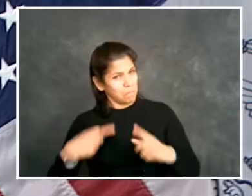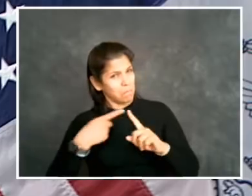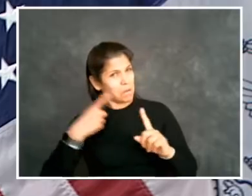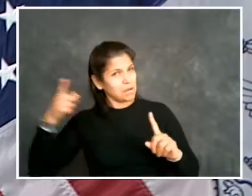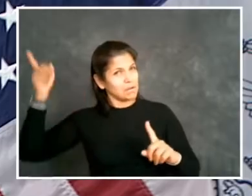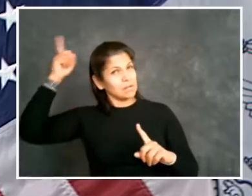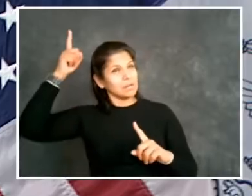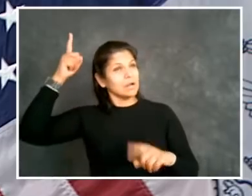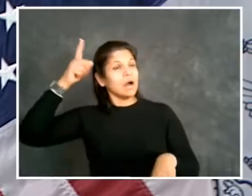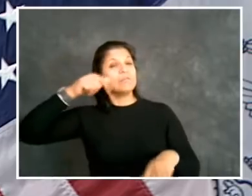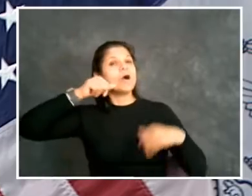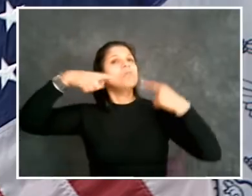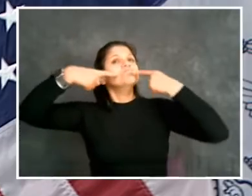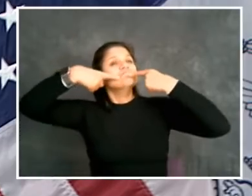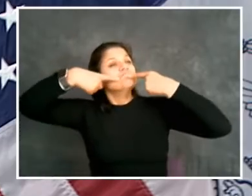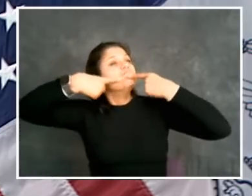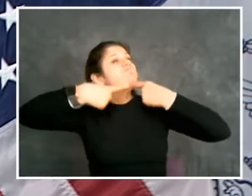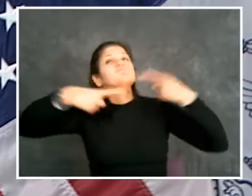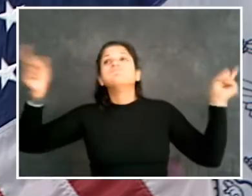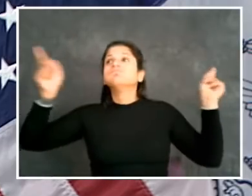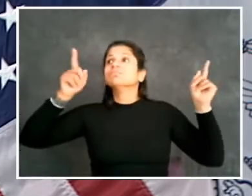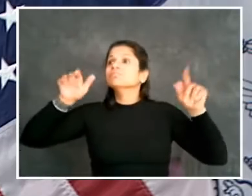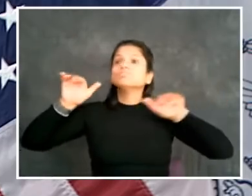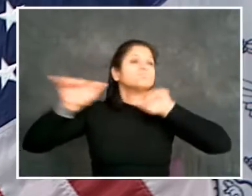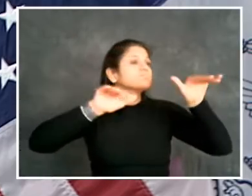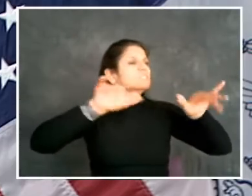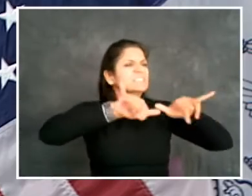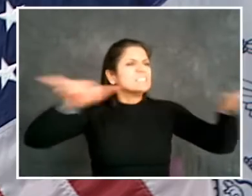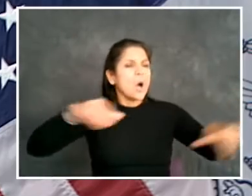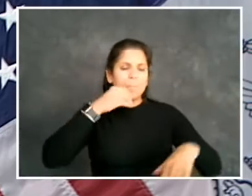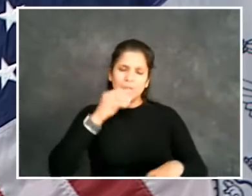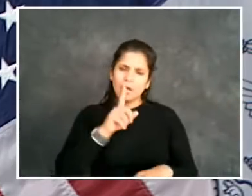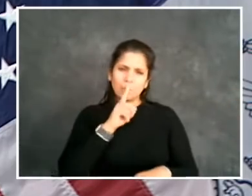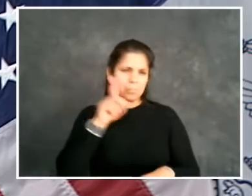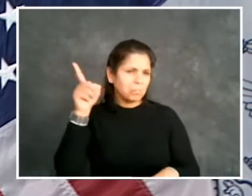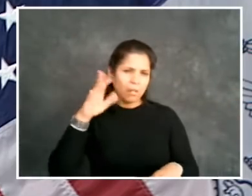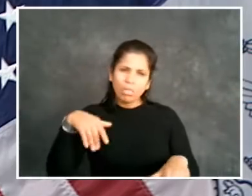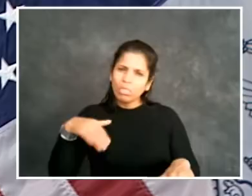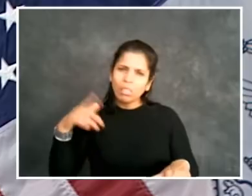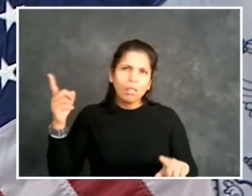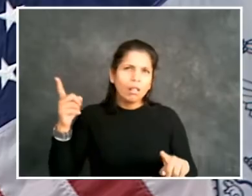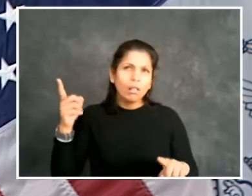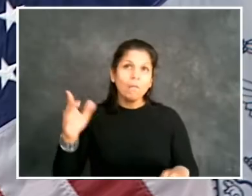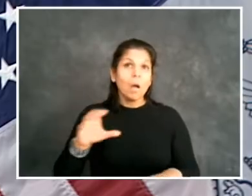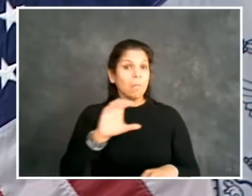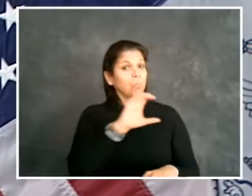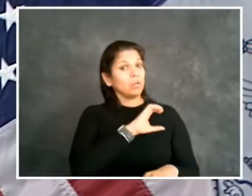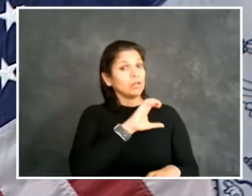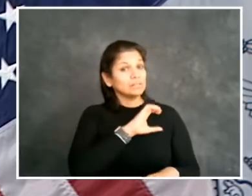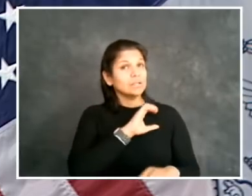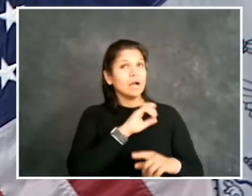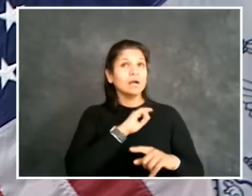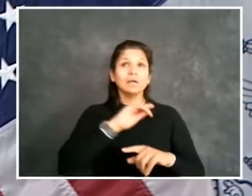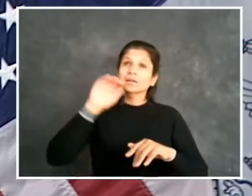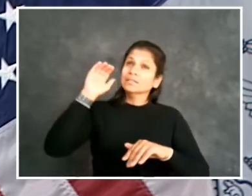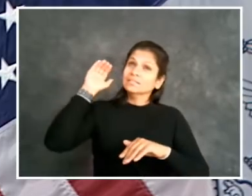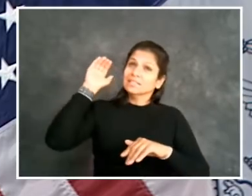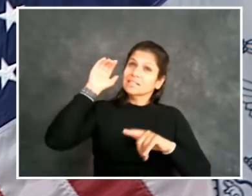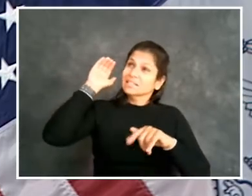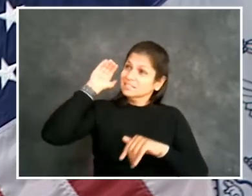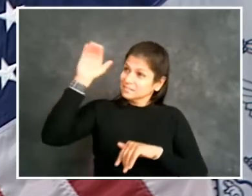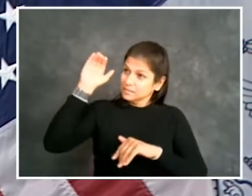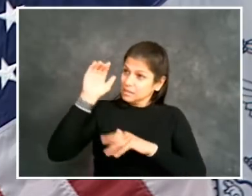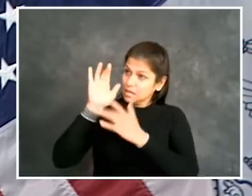and ask them and get an affirmative answer that they would encourage people to stay home? Look,